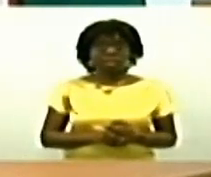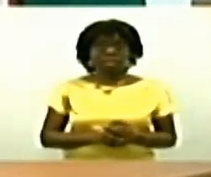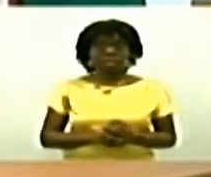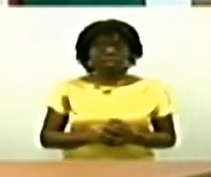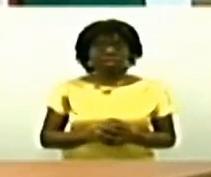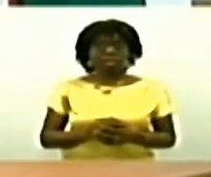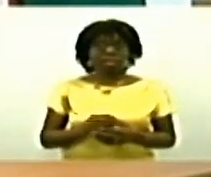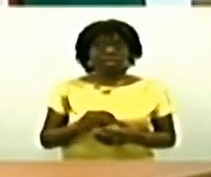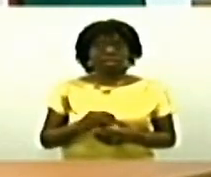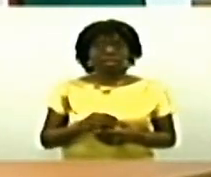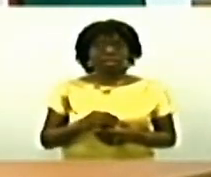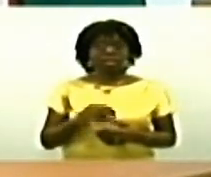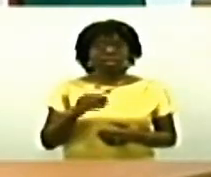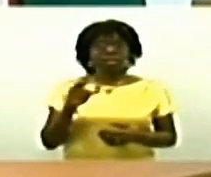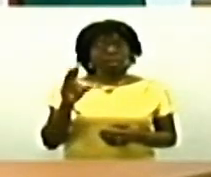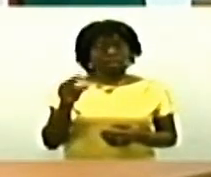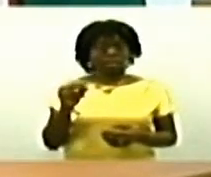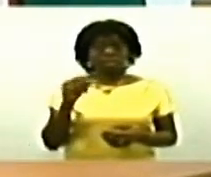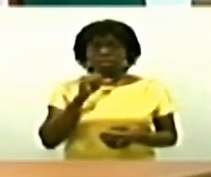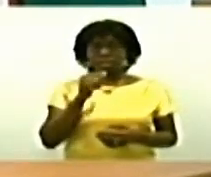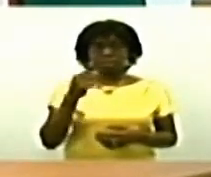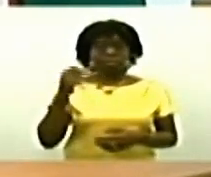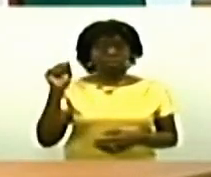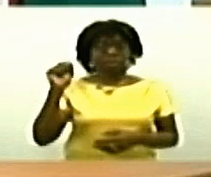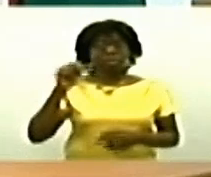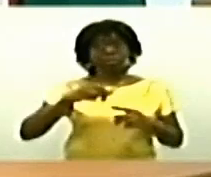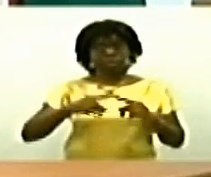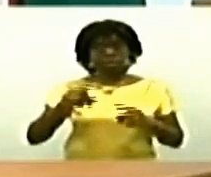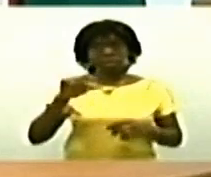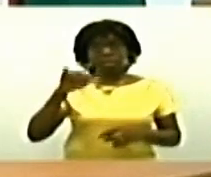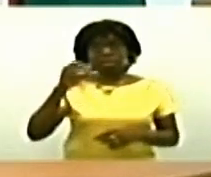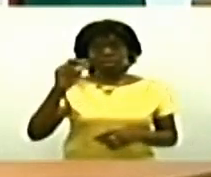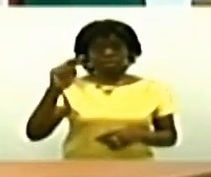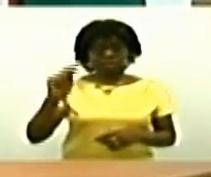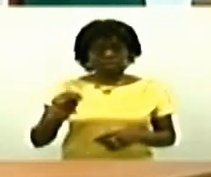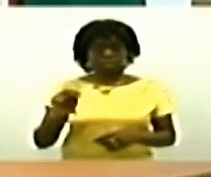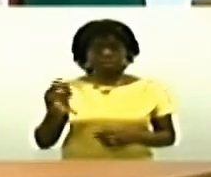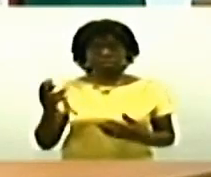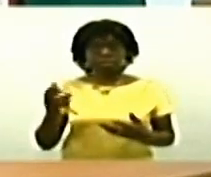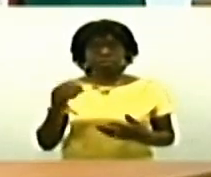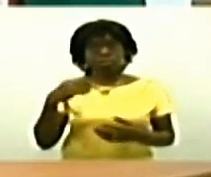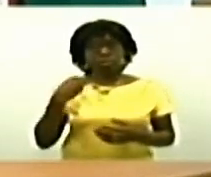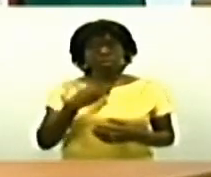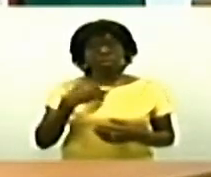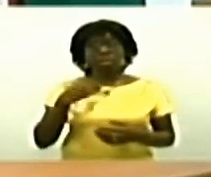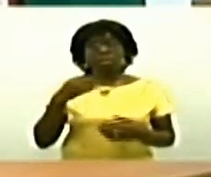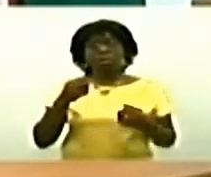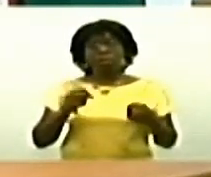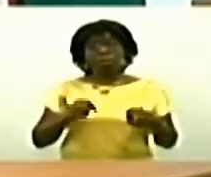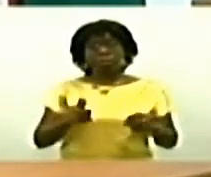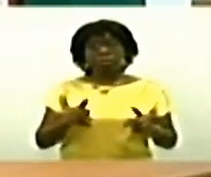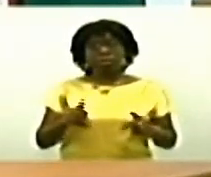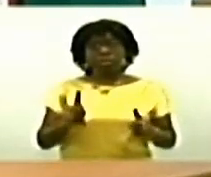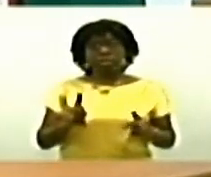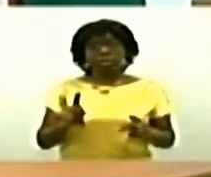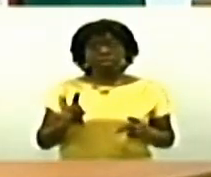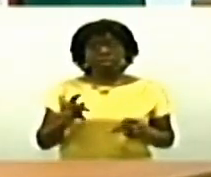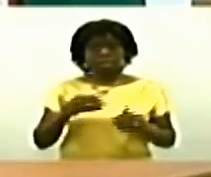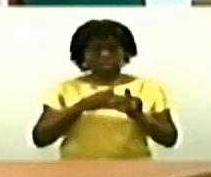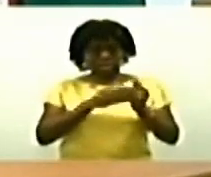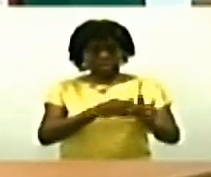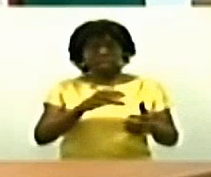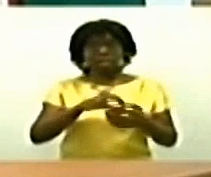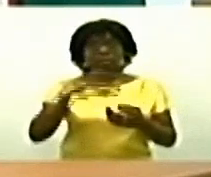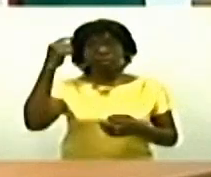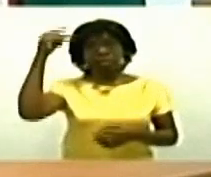Not in protest, but Judd knew. I mean, we had an opportunity, the leader of government